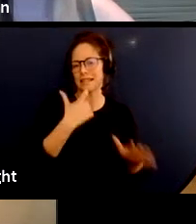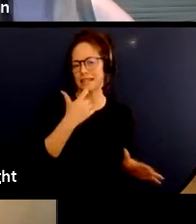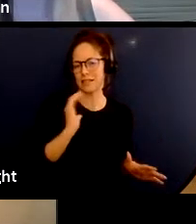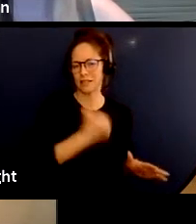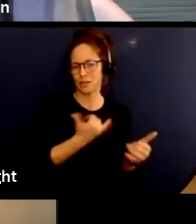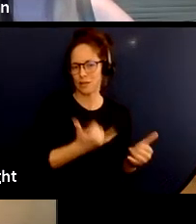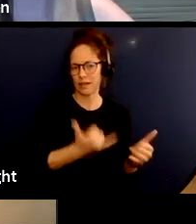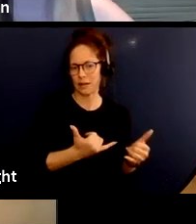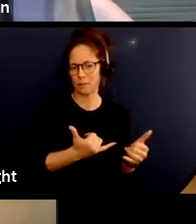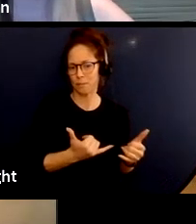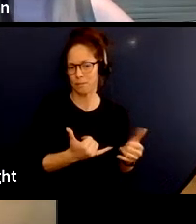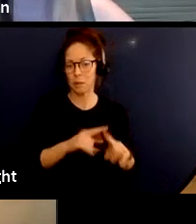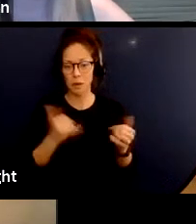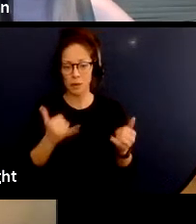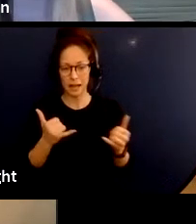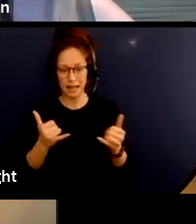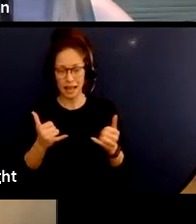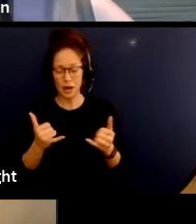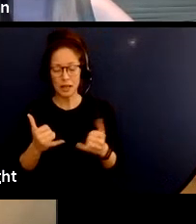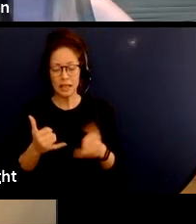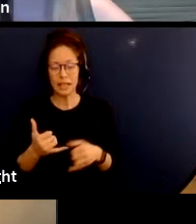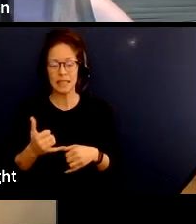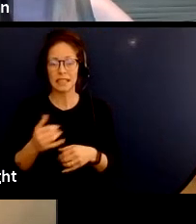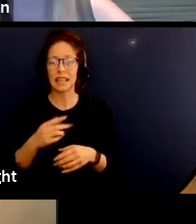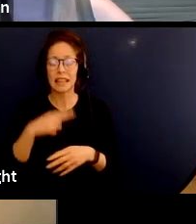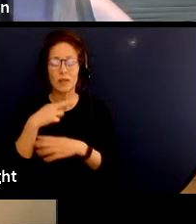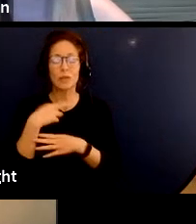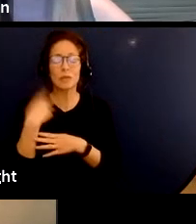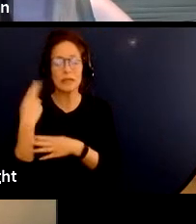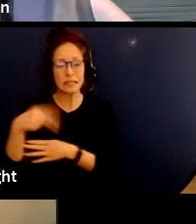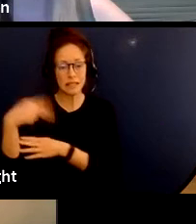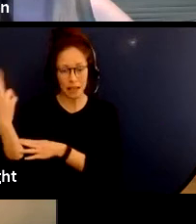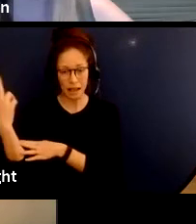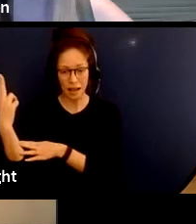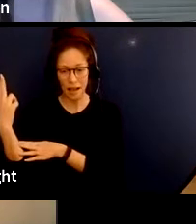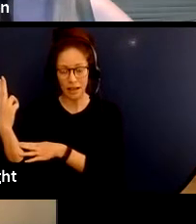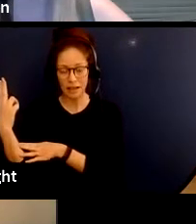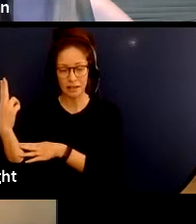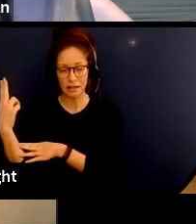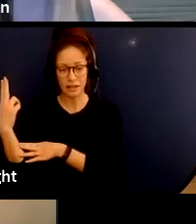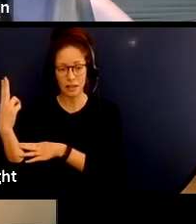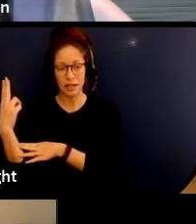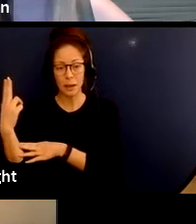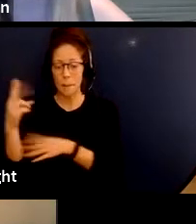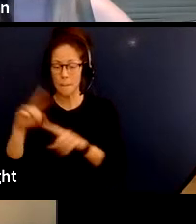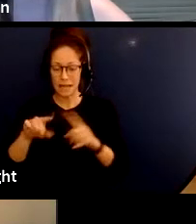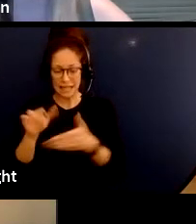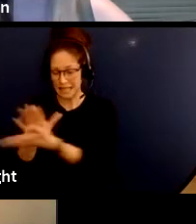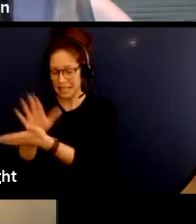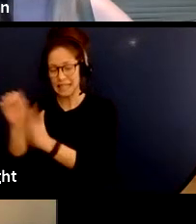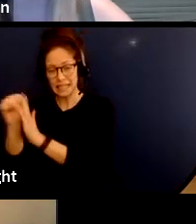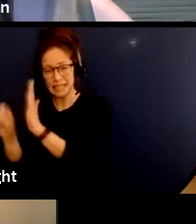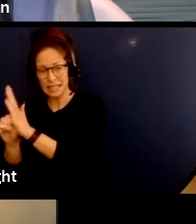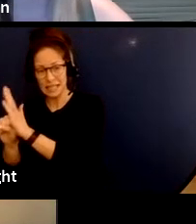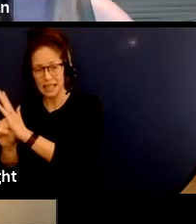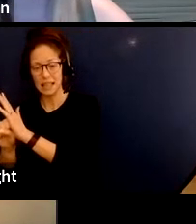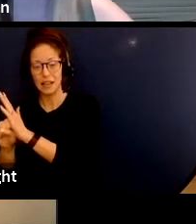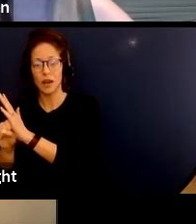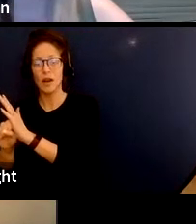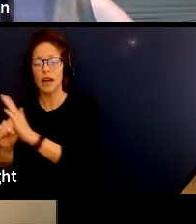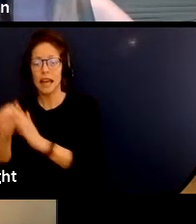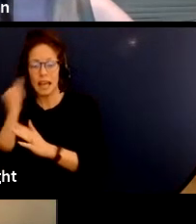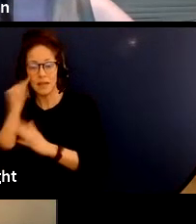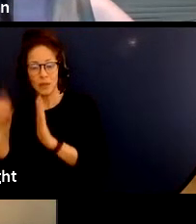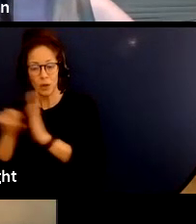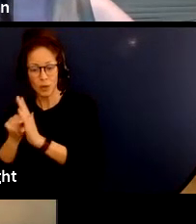case rates over 200 create the highest risk for in-school transmission. The state recommends that counties with rates over